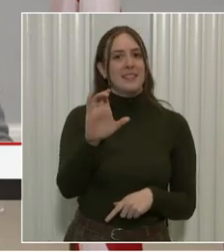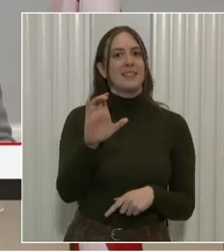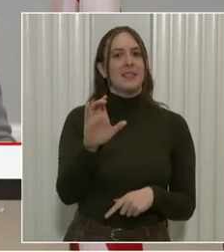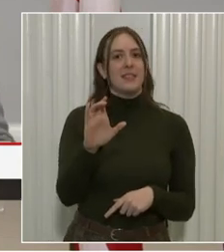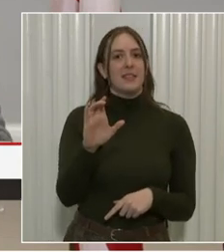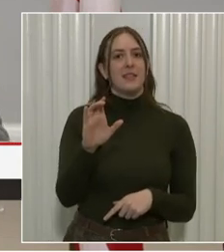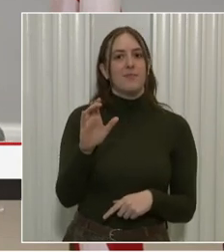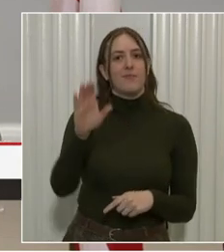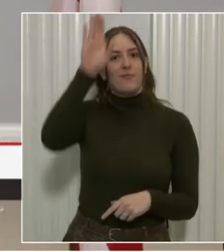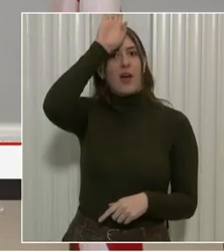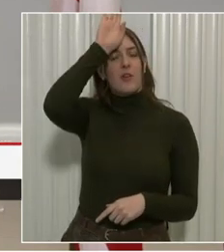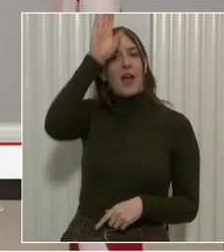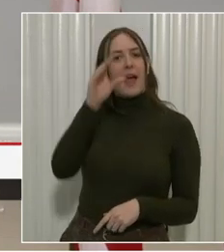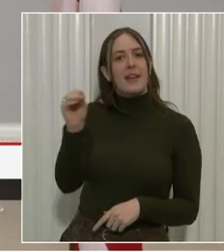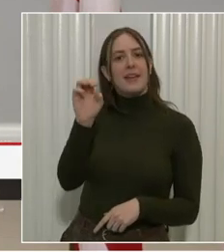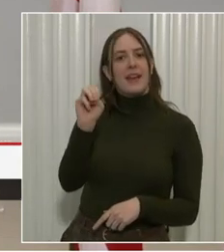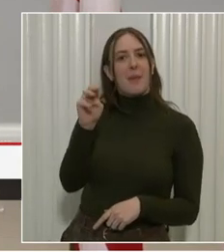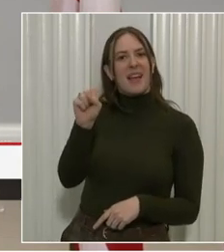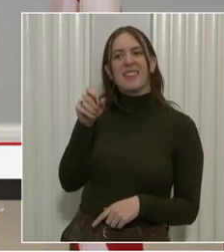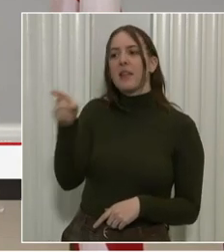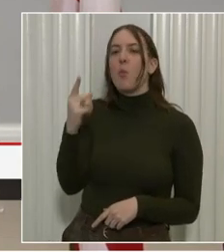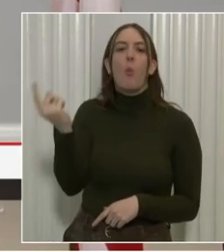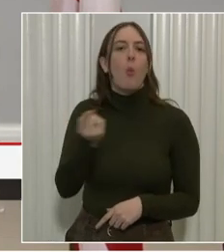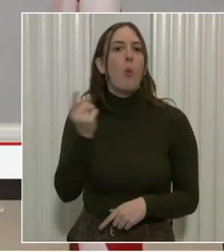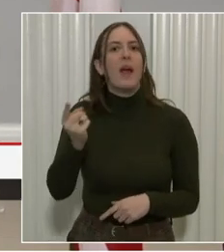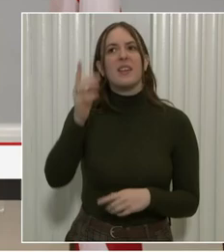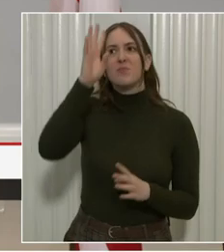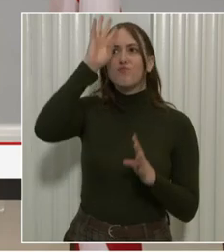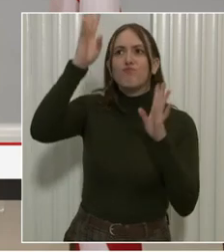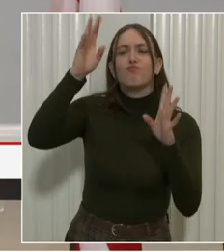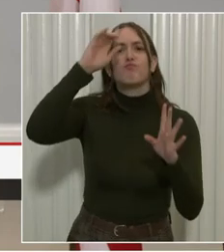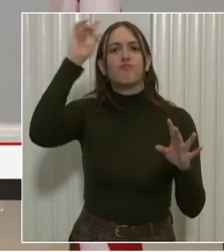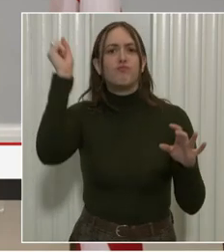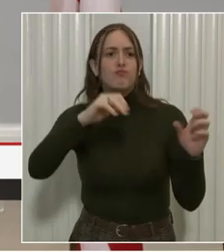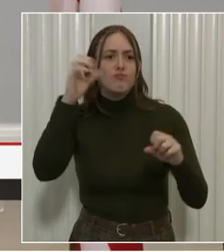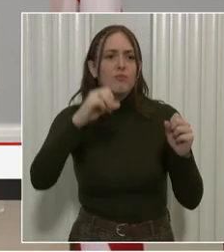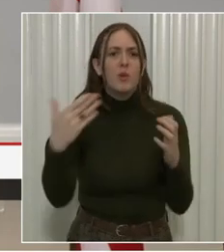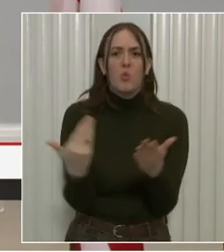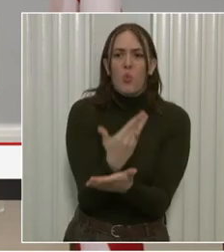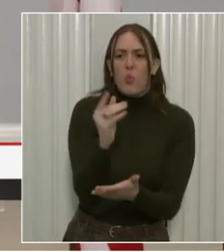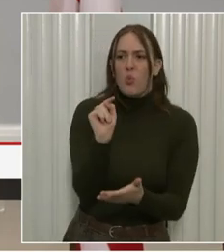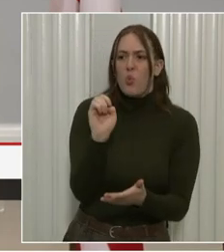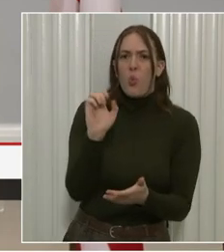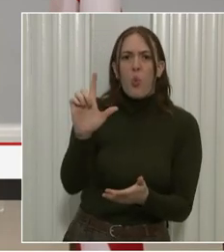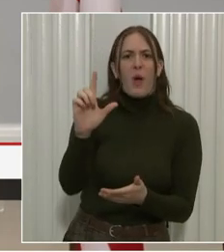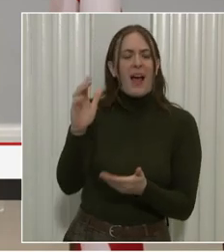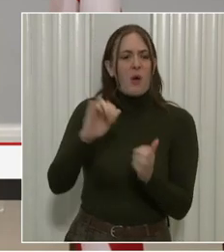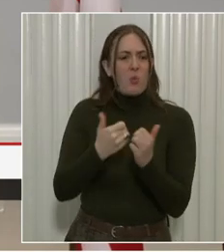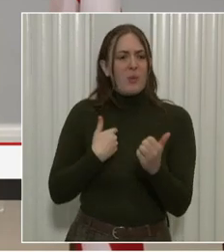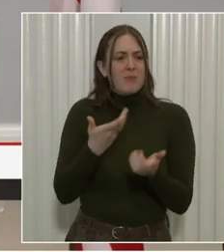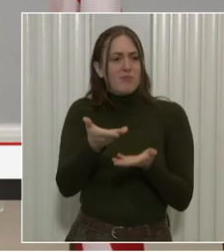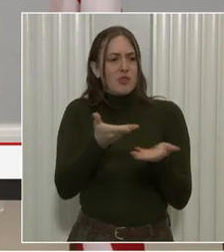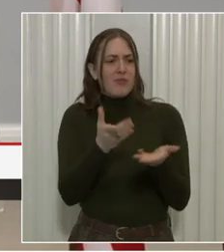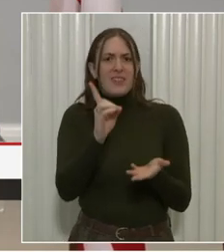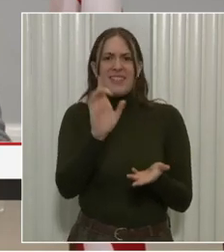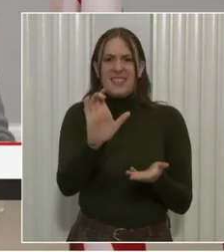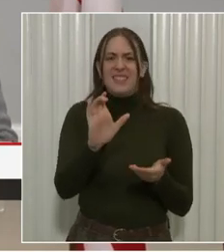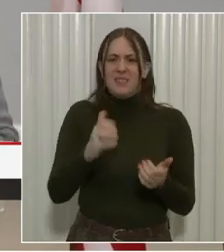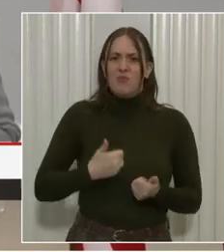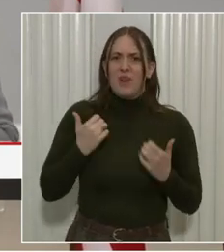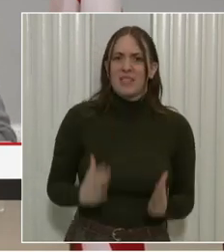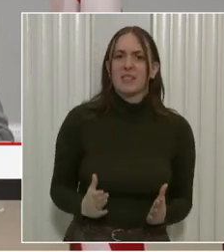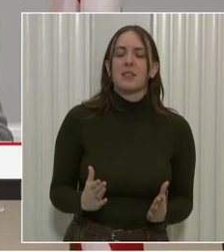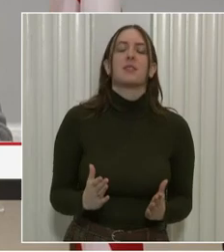innovate and continues to make sure it has all the tools it needs to serve DC residents. So we are